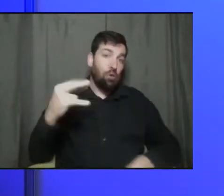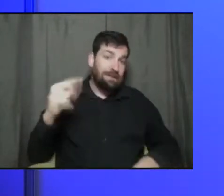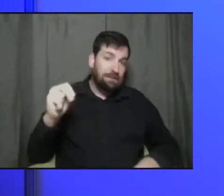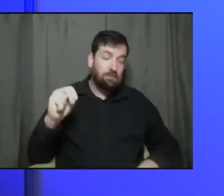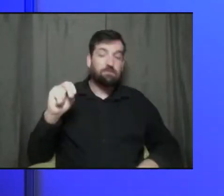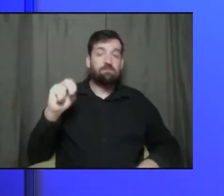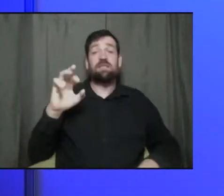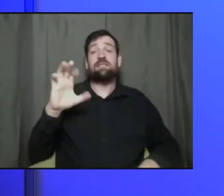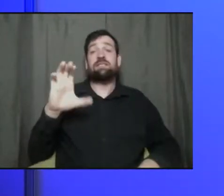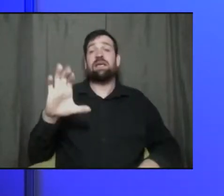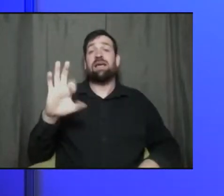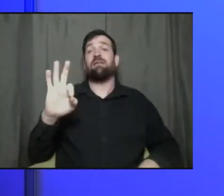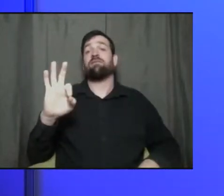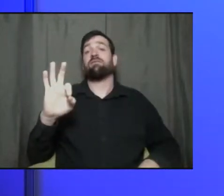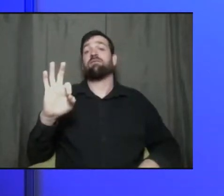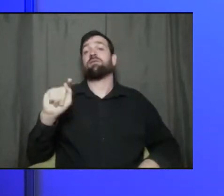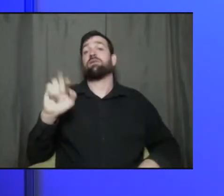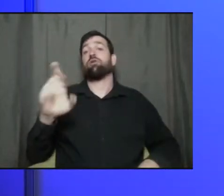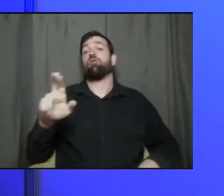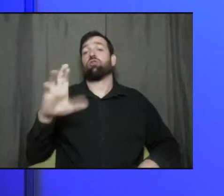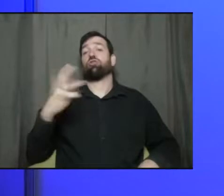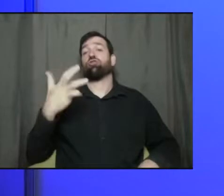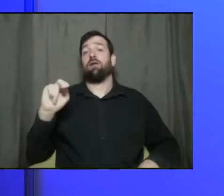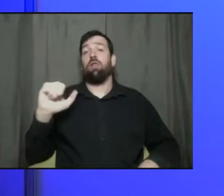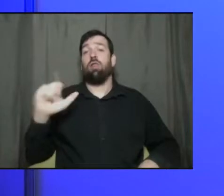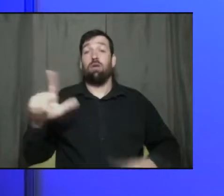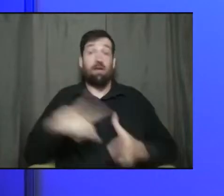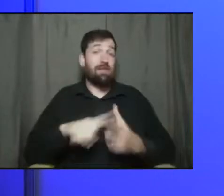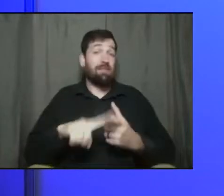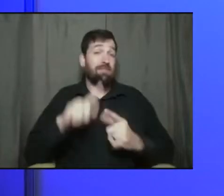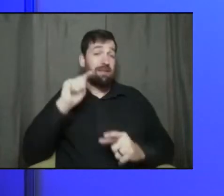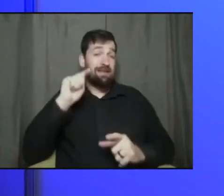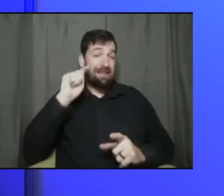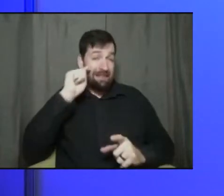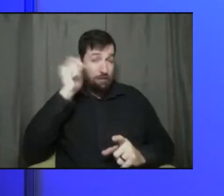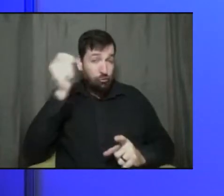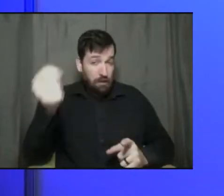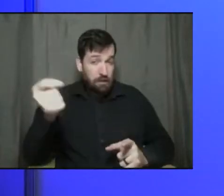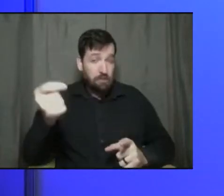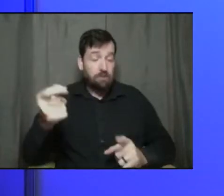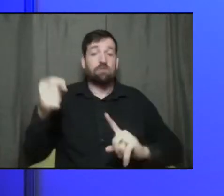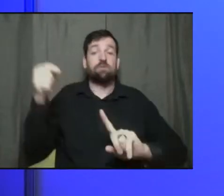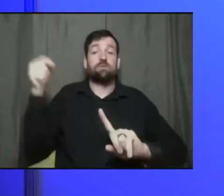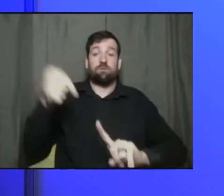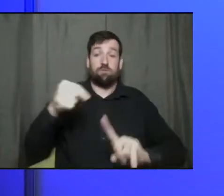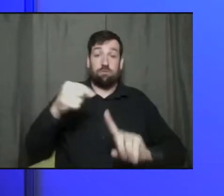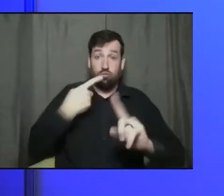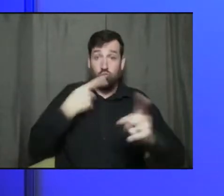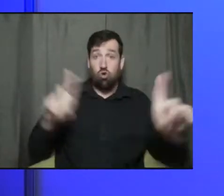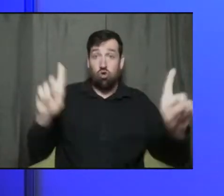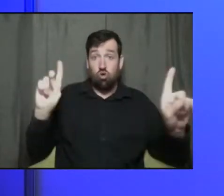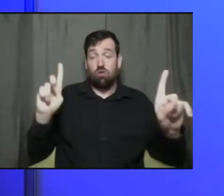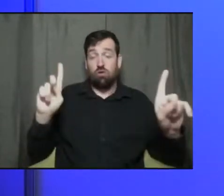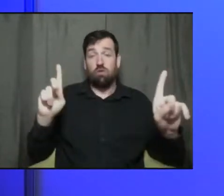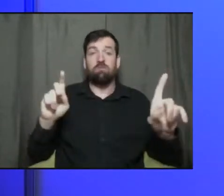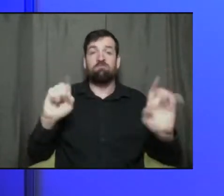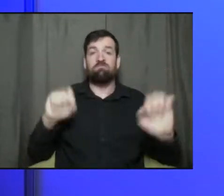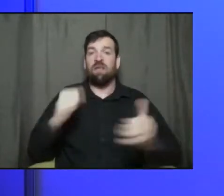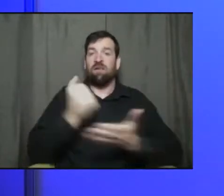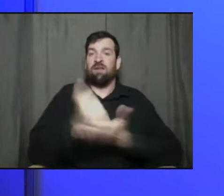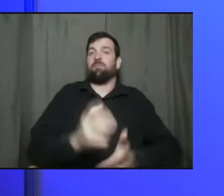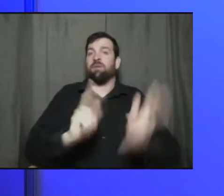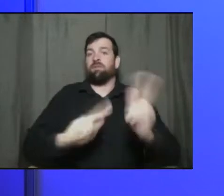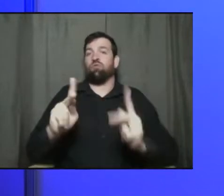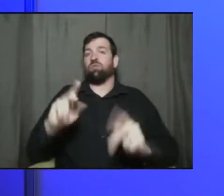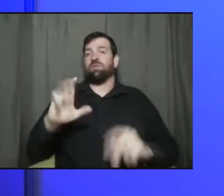and then theoretically, if we can get that to work that way, then we can help people with CF. So the way